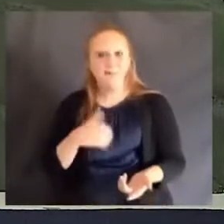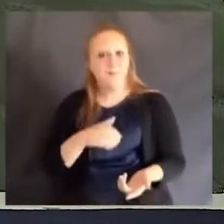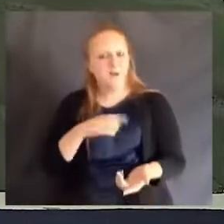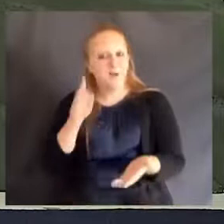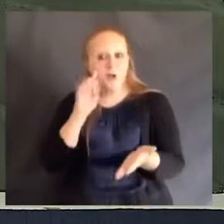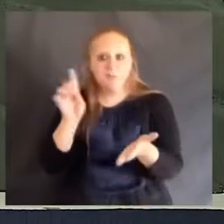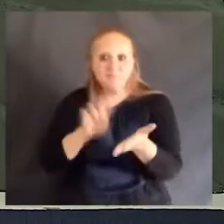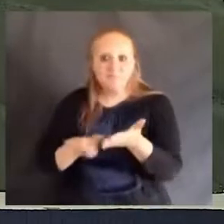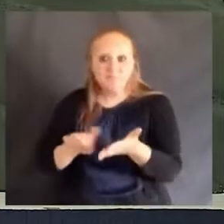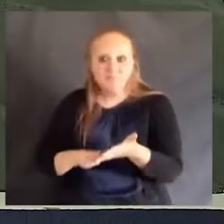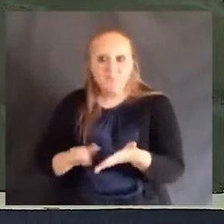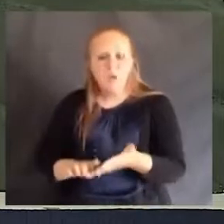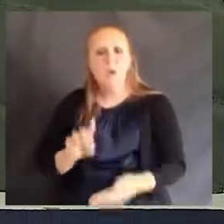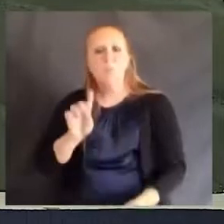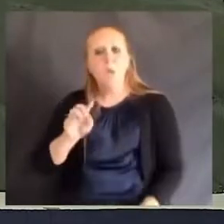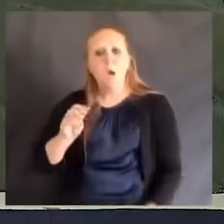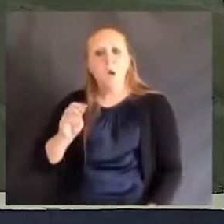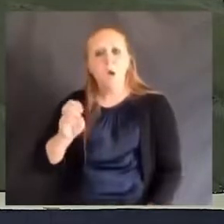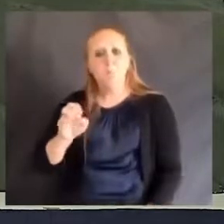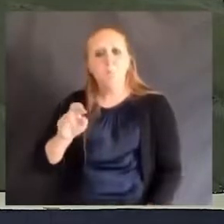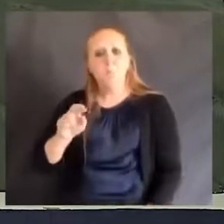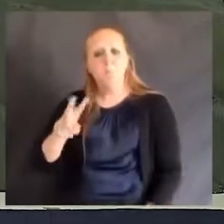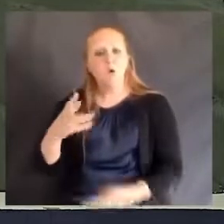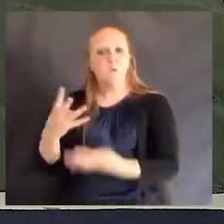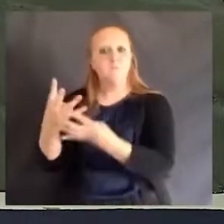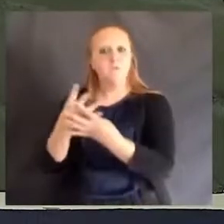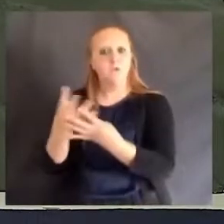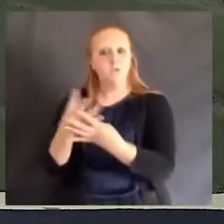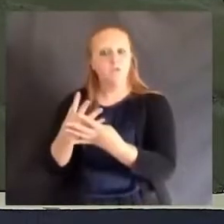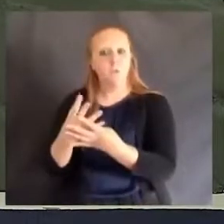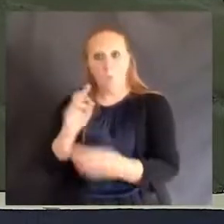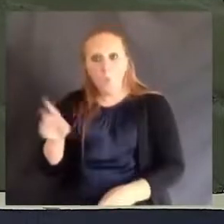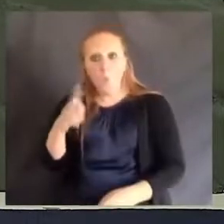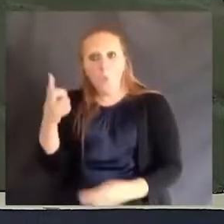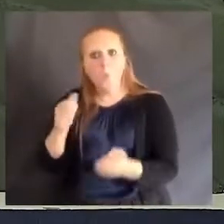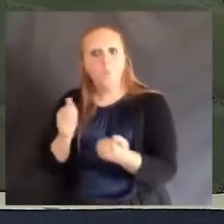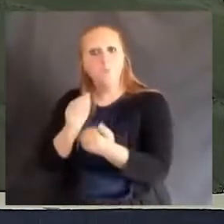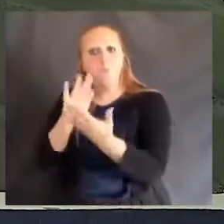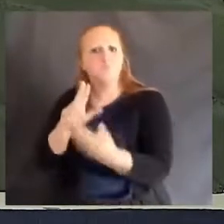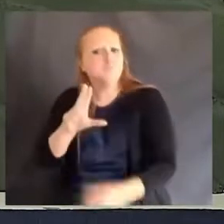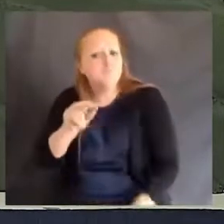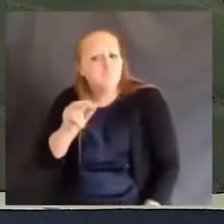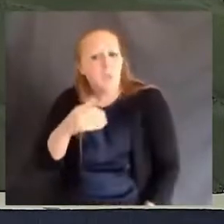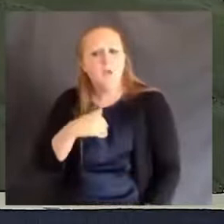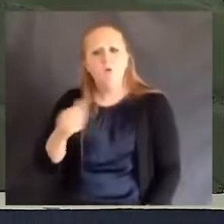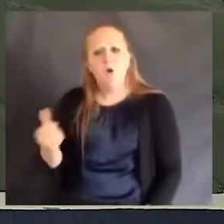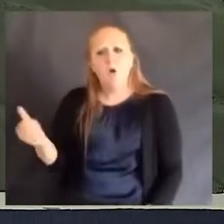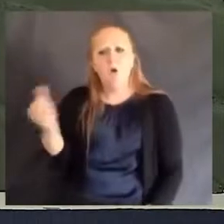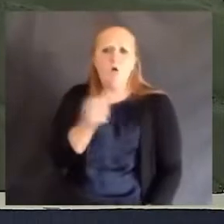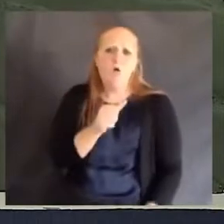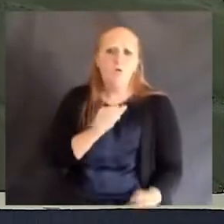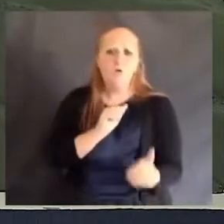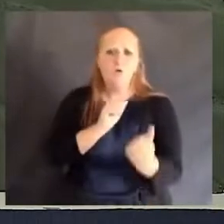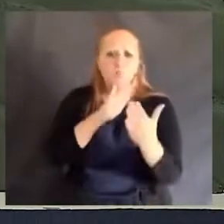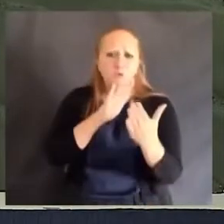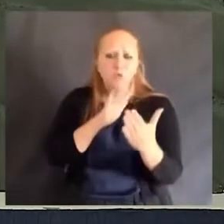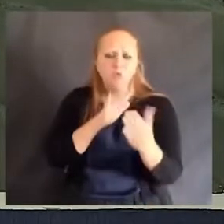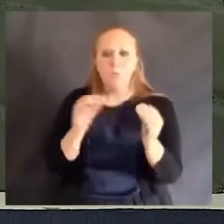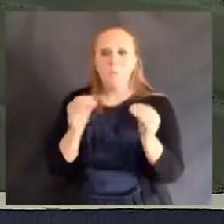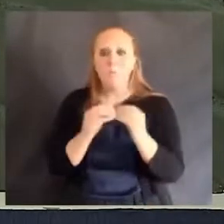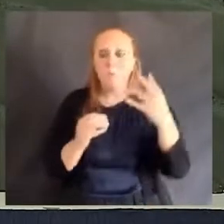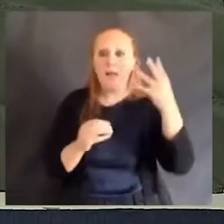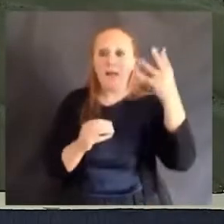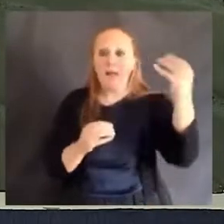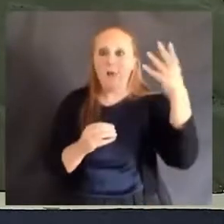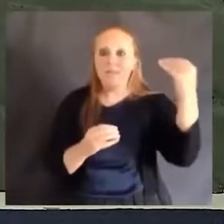at. Now, there are other ways to move air. You can bring in more outside air rather than recirculated air, but then the air